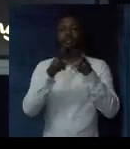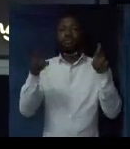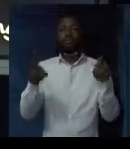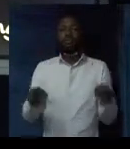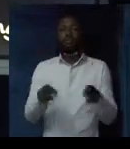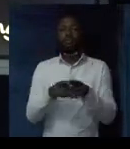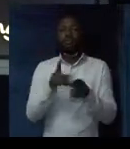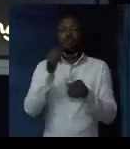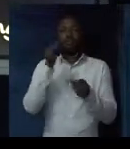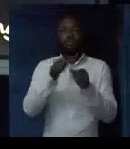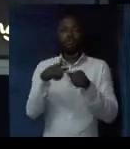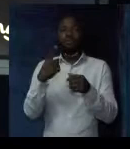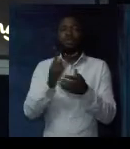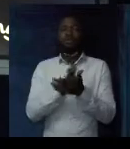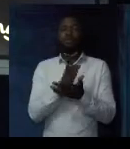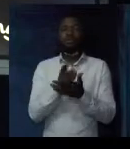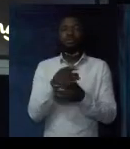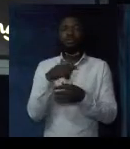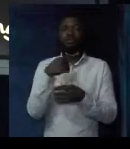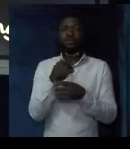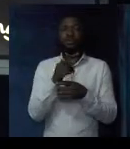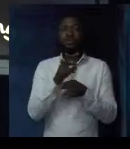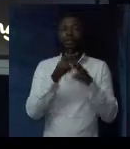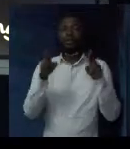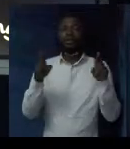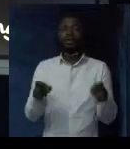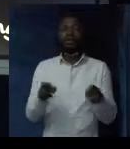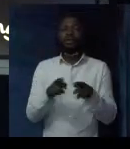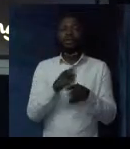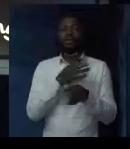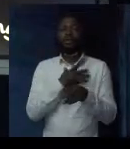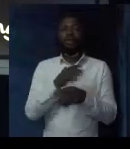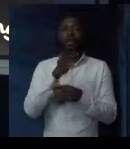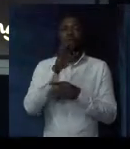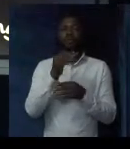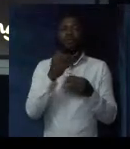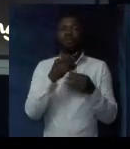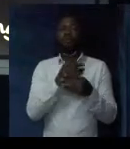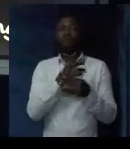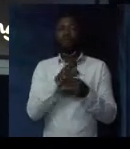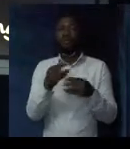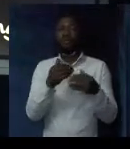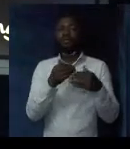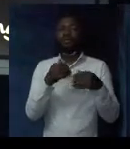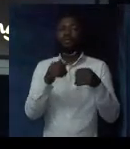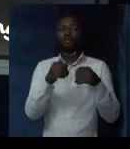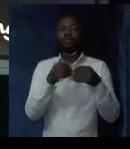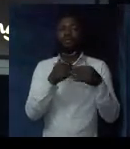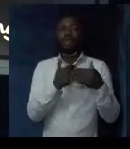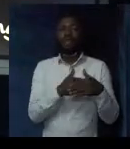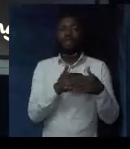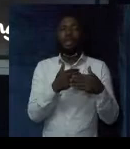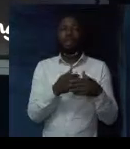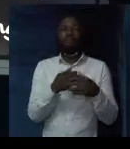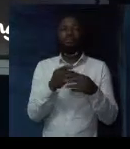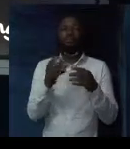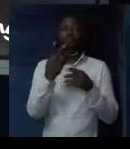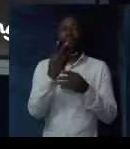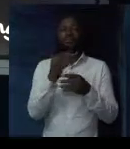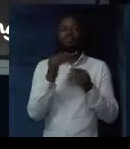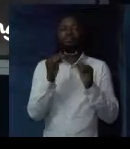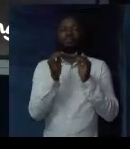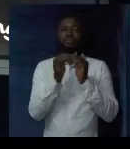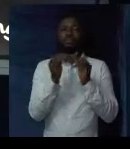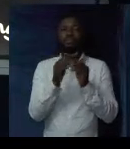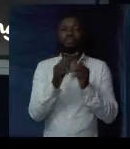you. And if you remember the song that we sang, it says, rectangles have 4 right angles, rhombus has 4 sides that are